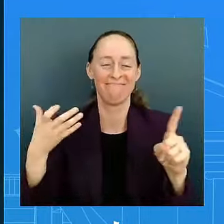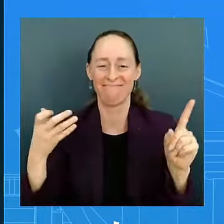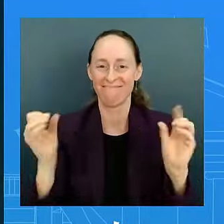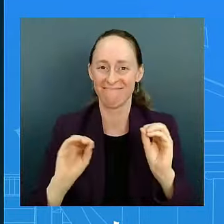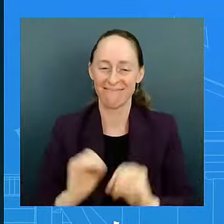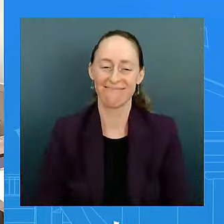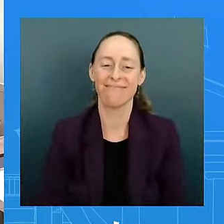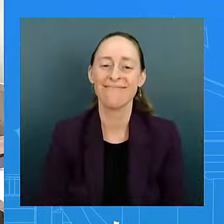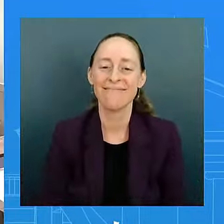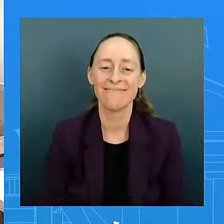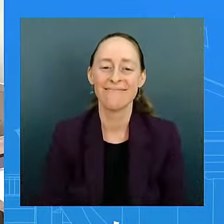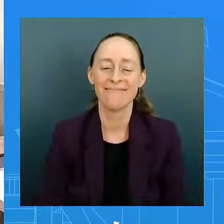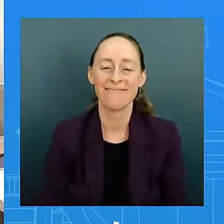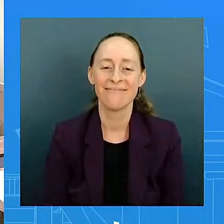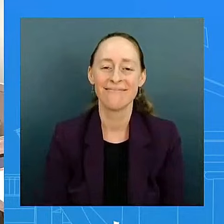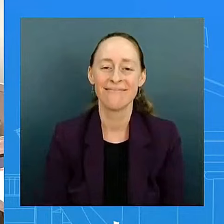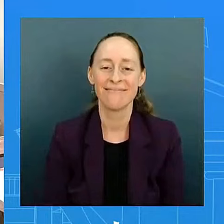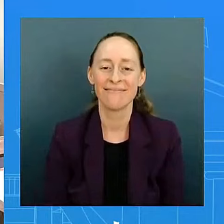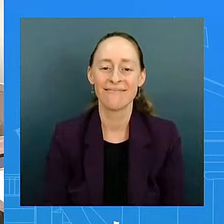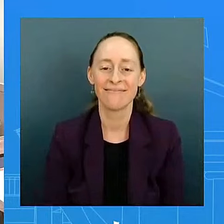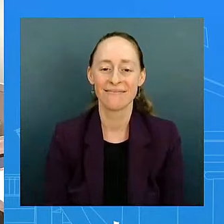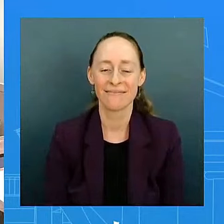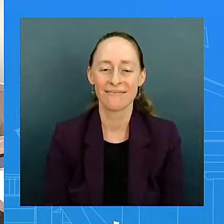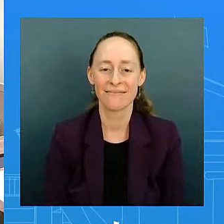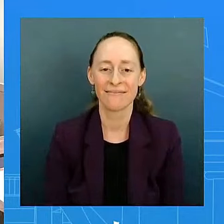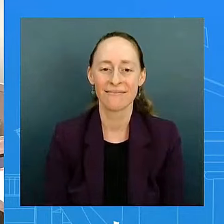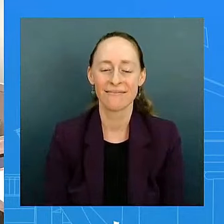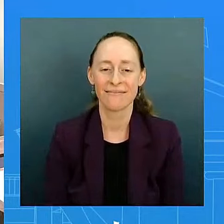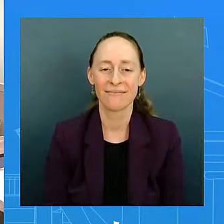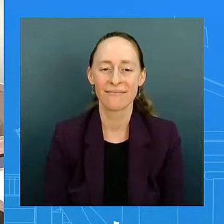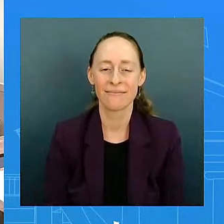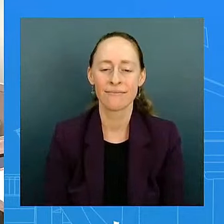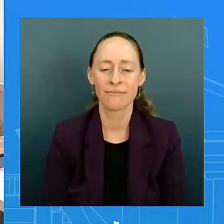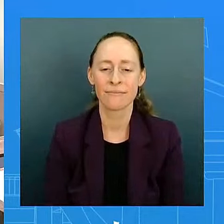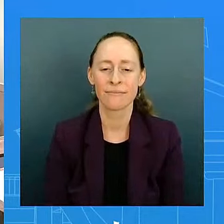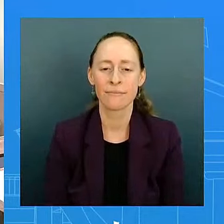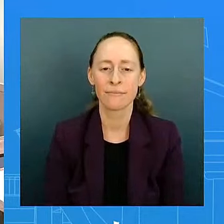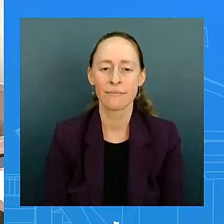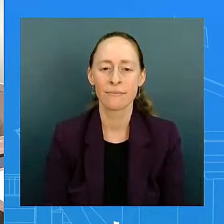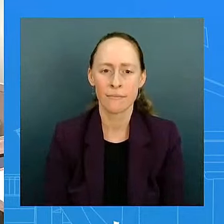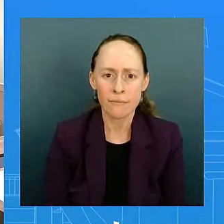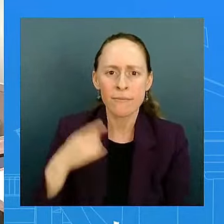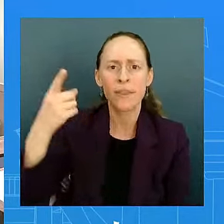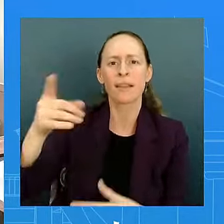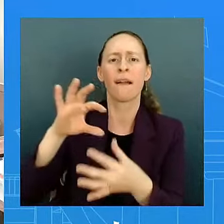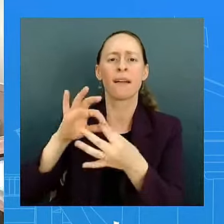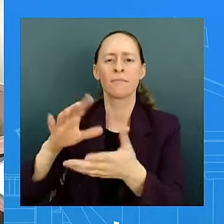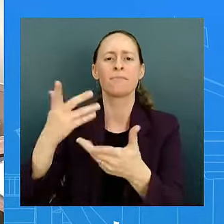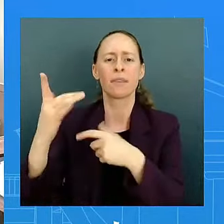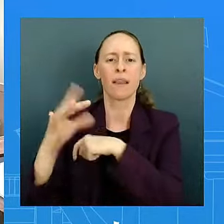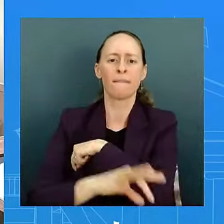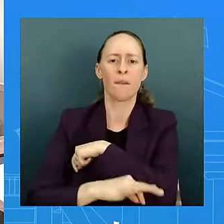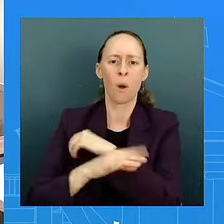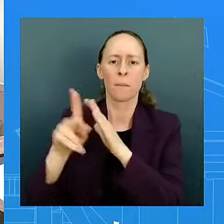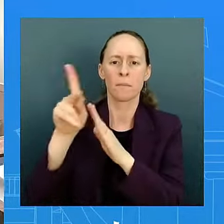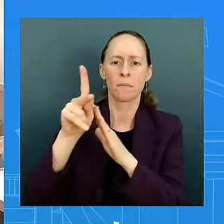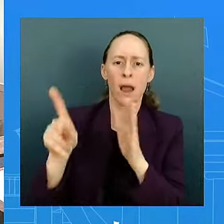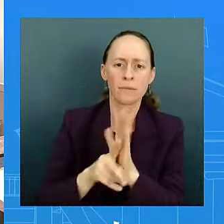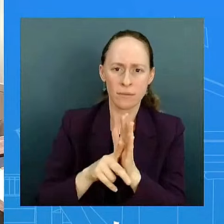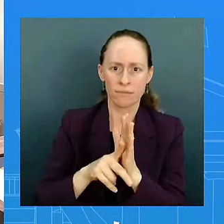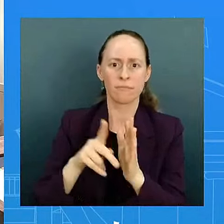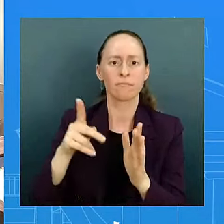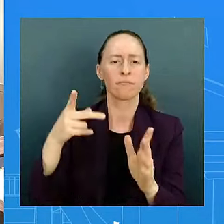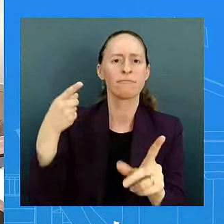Go ahead. Go ahead. Thank you so much, Karine. On foreign policy, starting with Venezuela, can the White House clarify where it stands on Edmundo